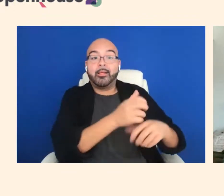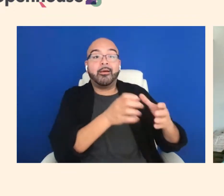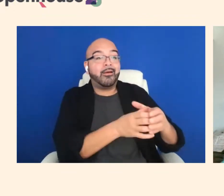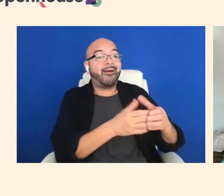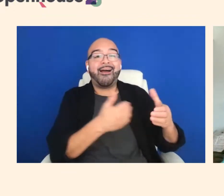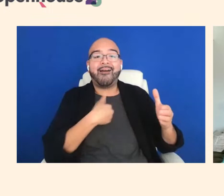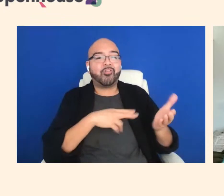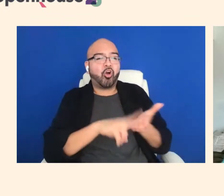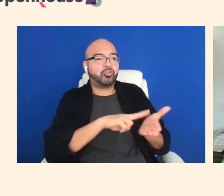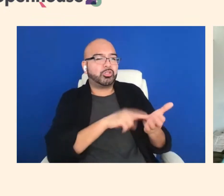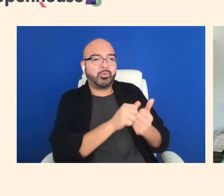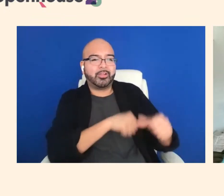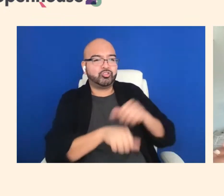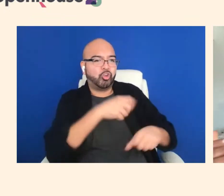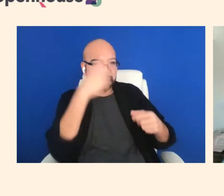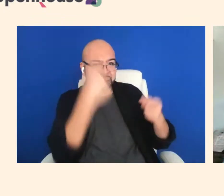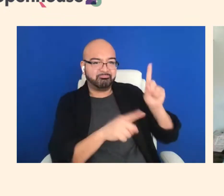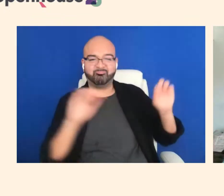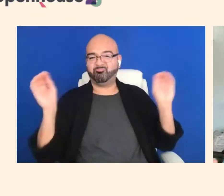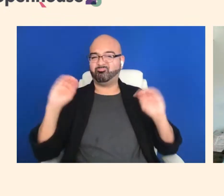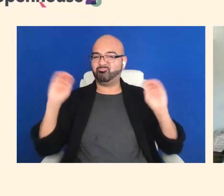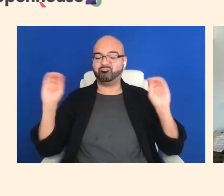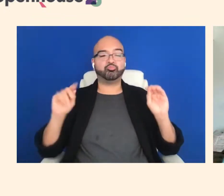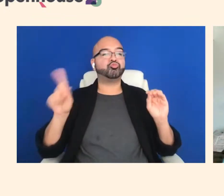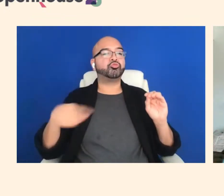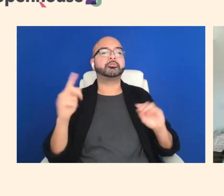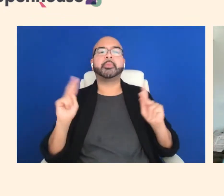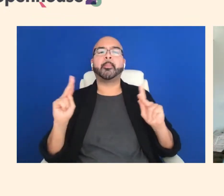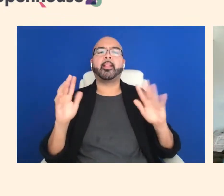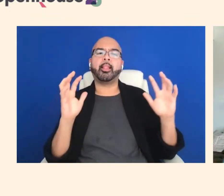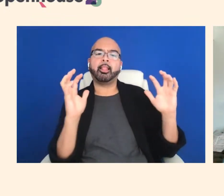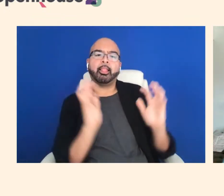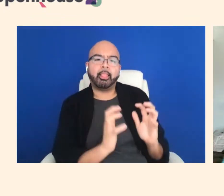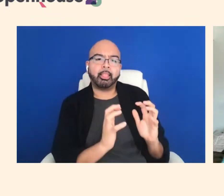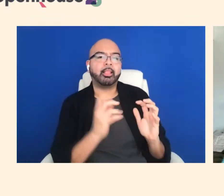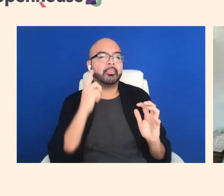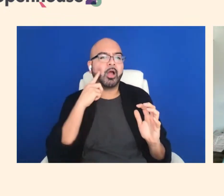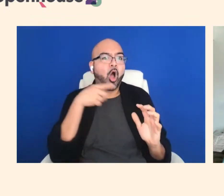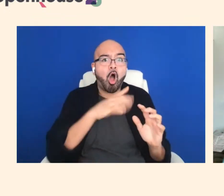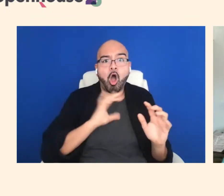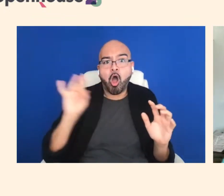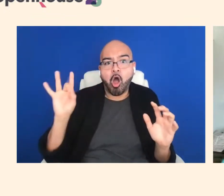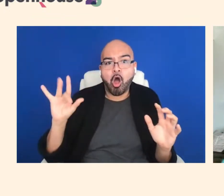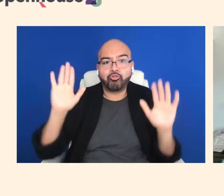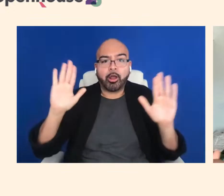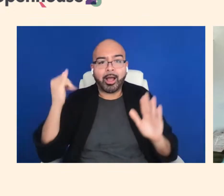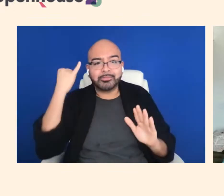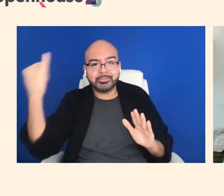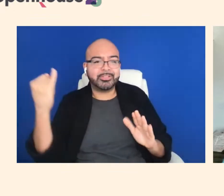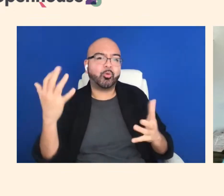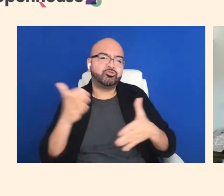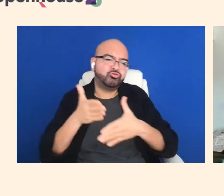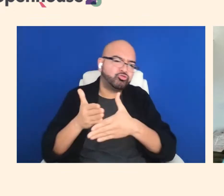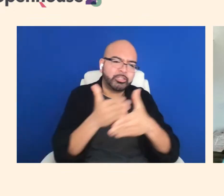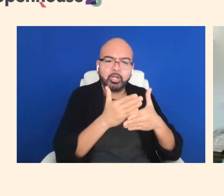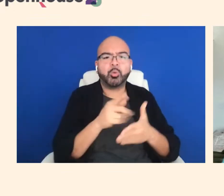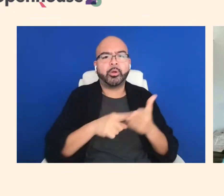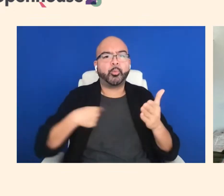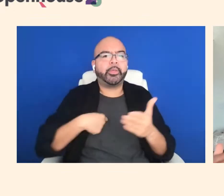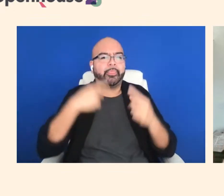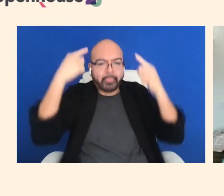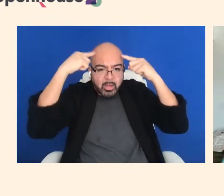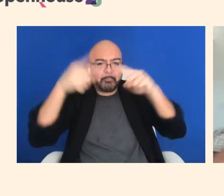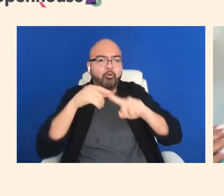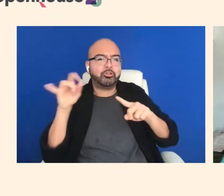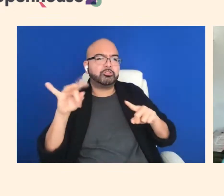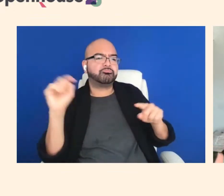another. We just started out as a group of people who thought this was a great idea and wanted to share what we thought about it. And